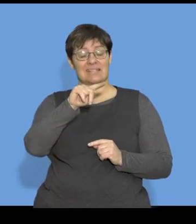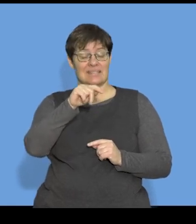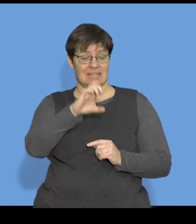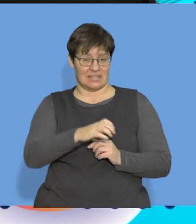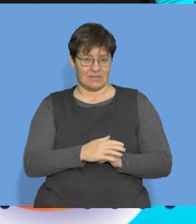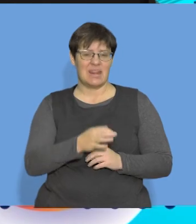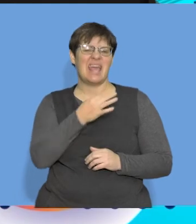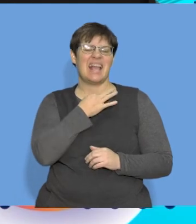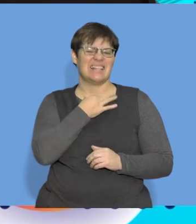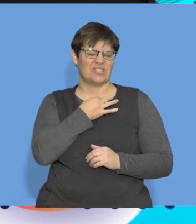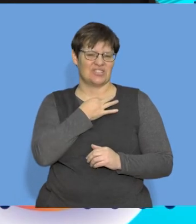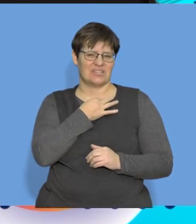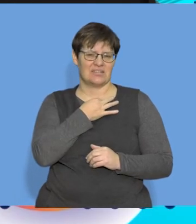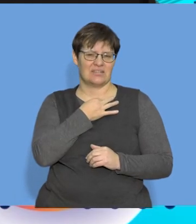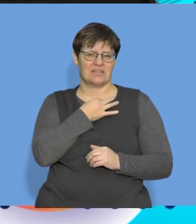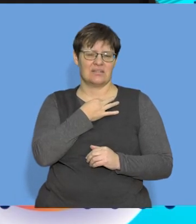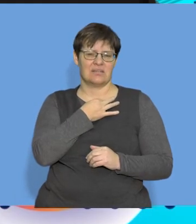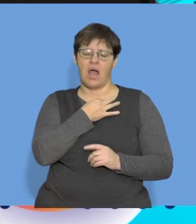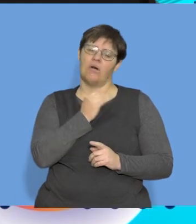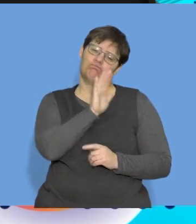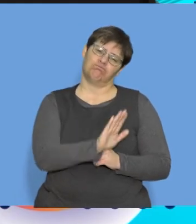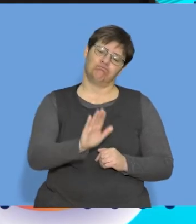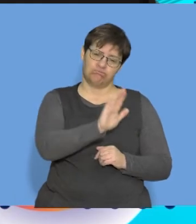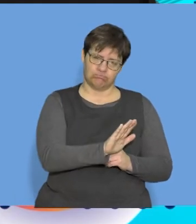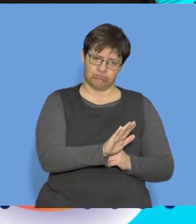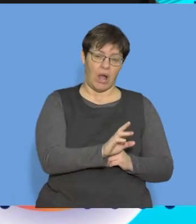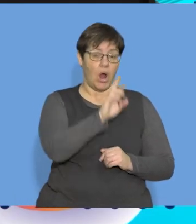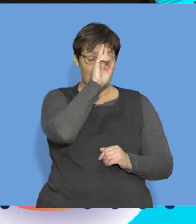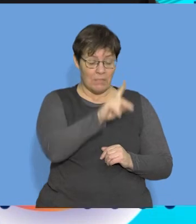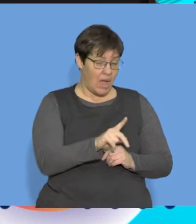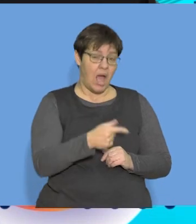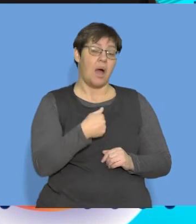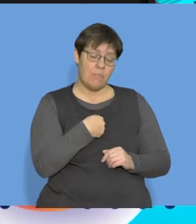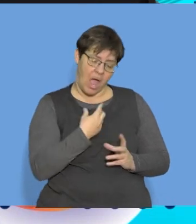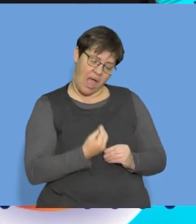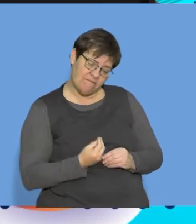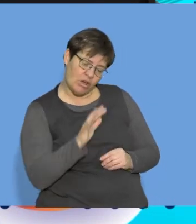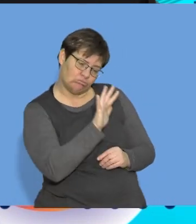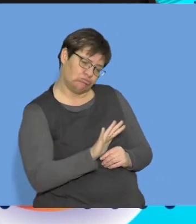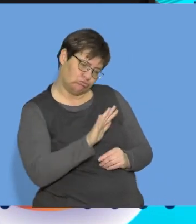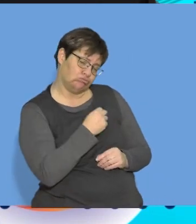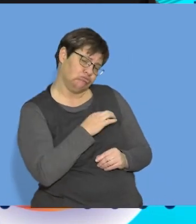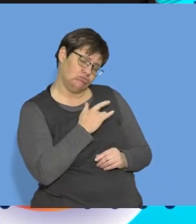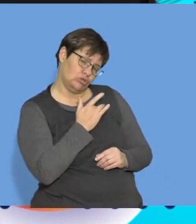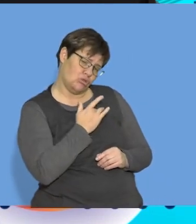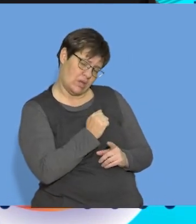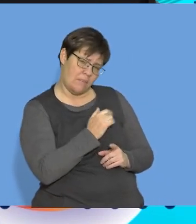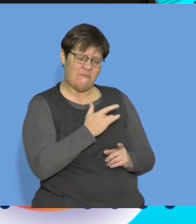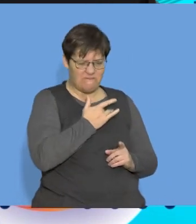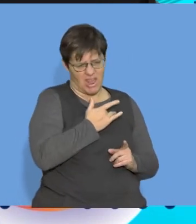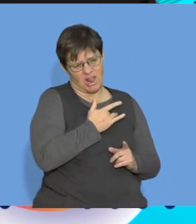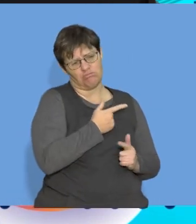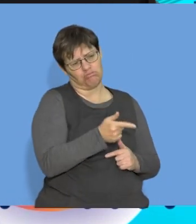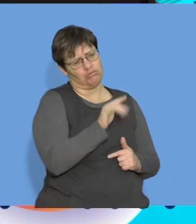remember in English, when it's sympathy, then you will remember. If you've got sympathy, you feel for